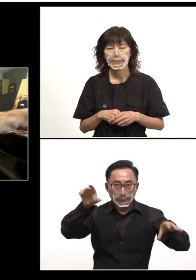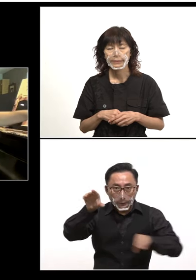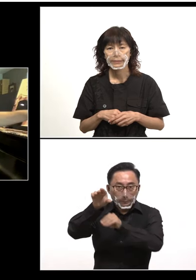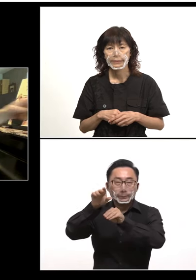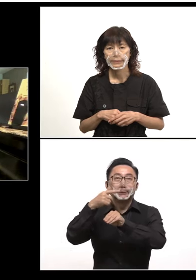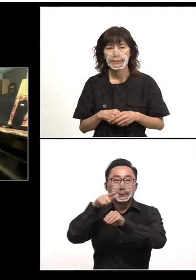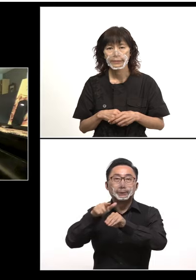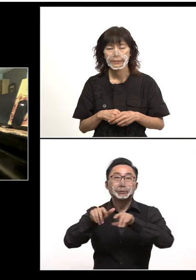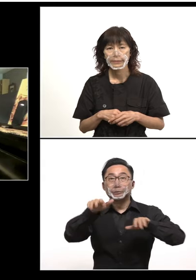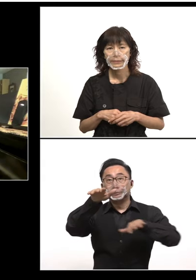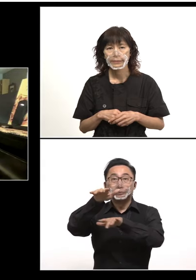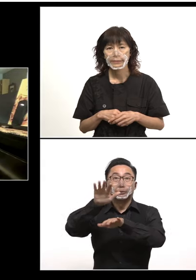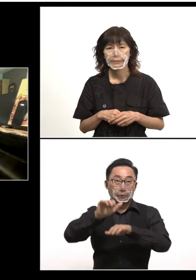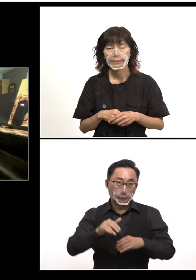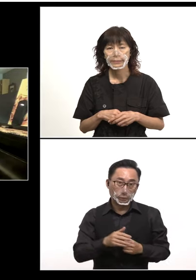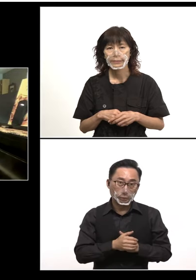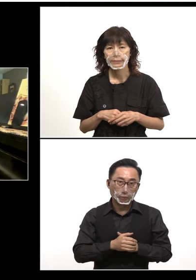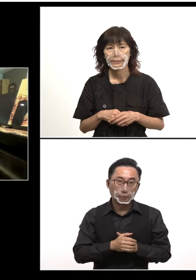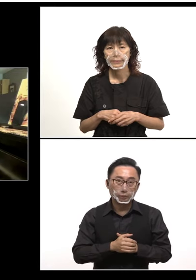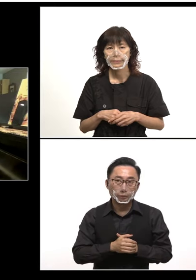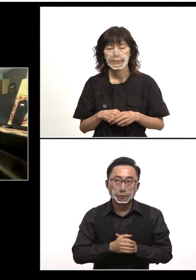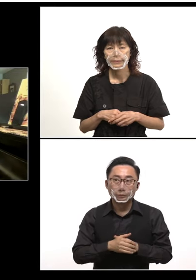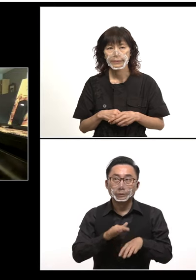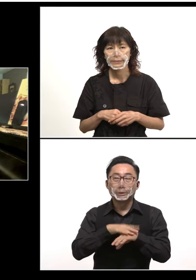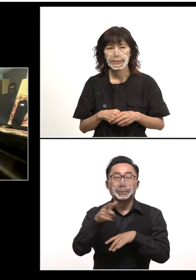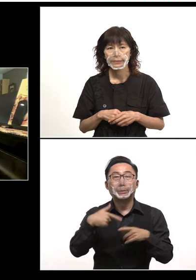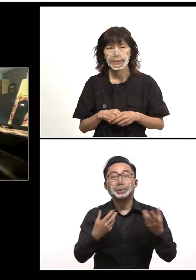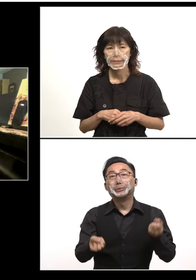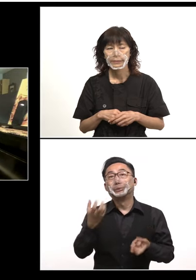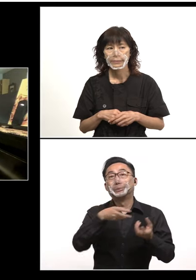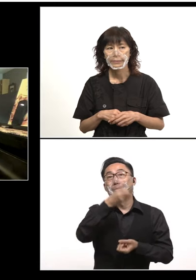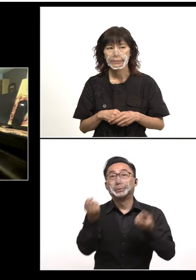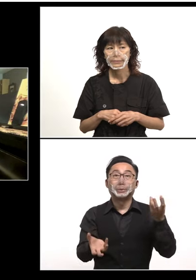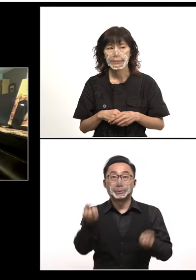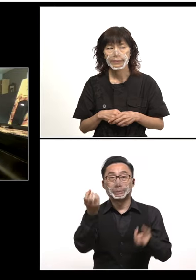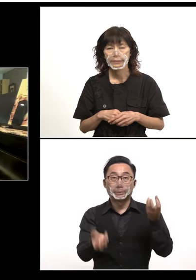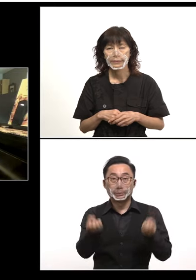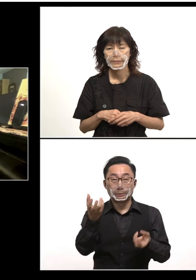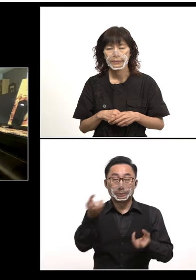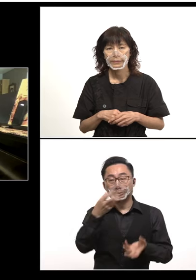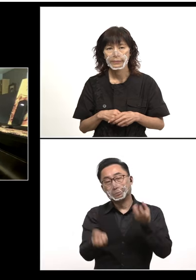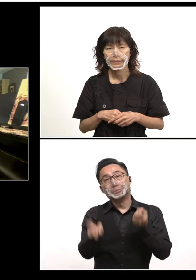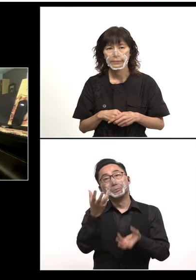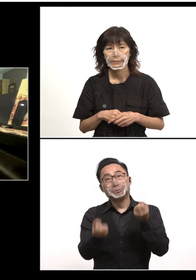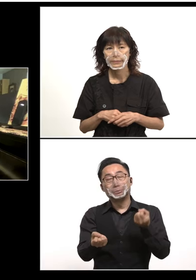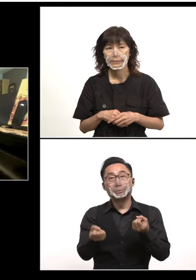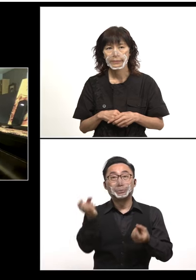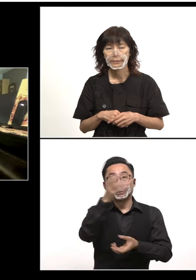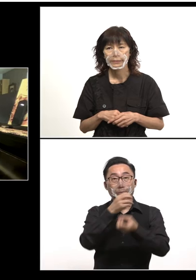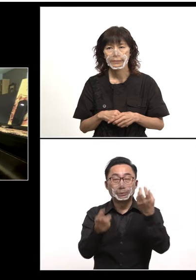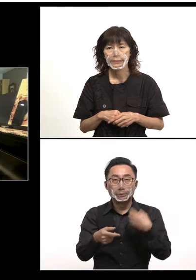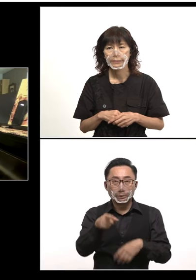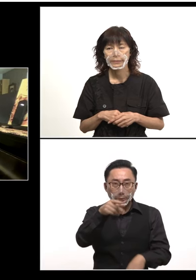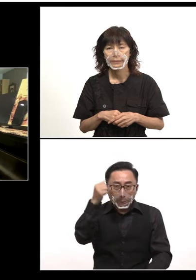for example, like I was just doing before, like this kind of juggling, it seems difficult at first